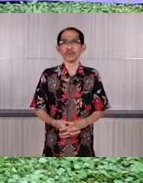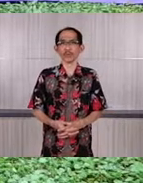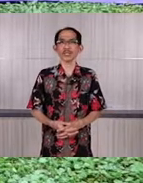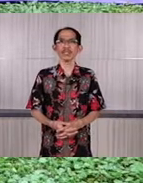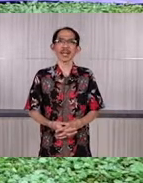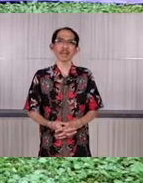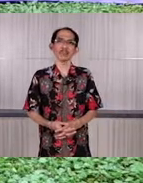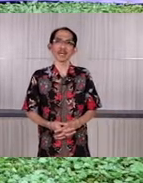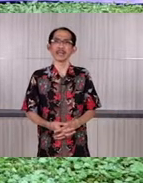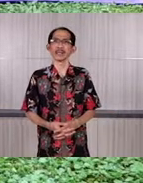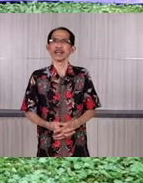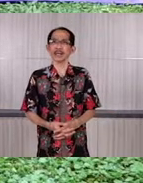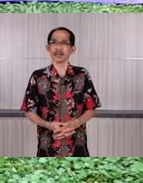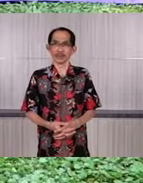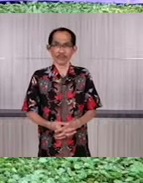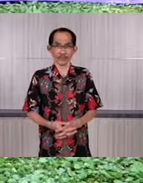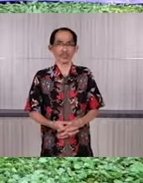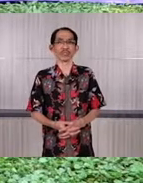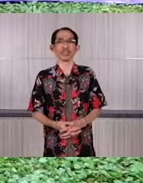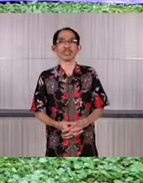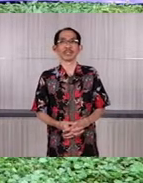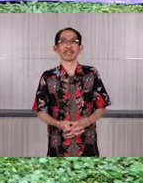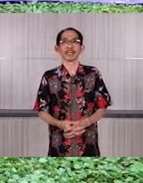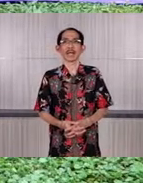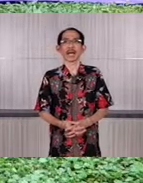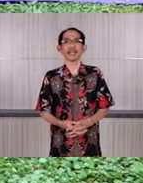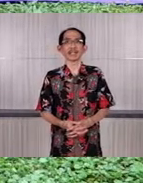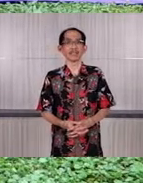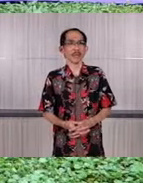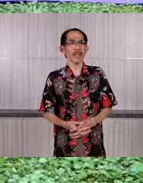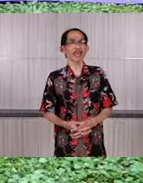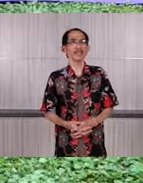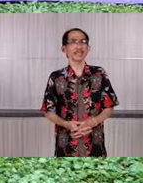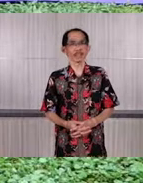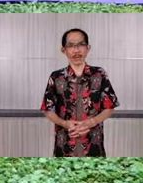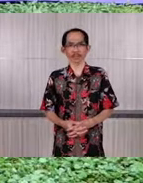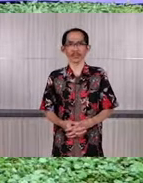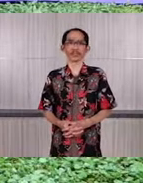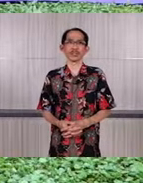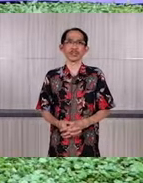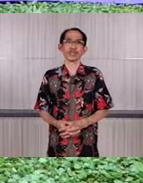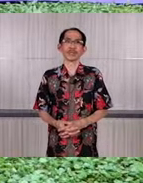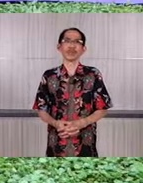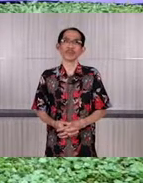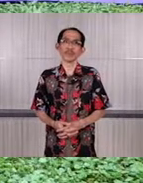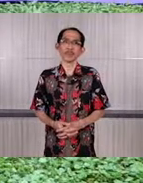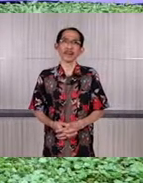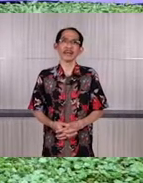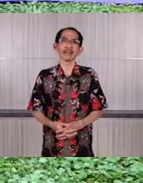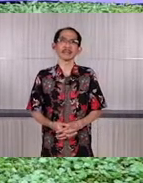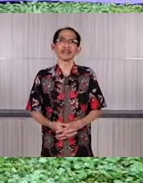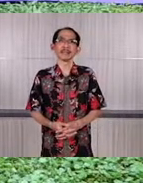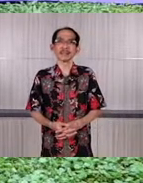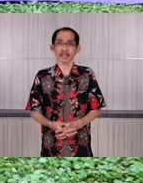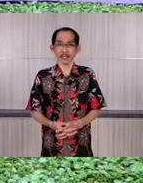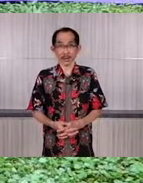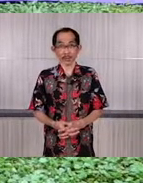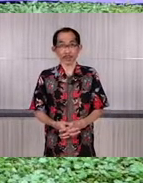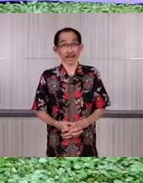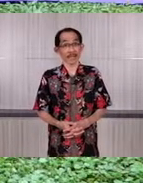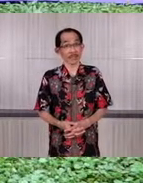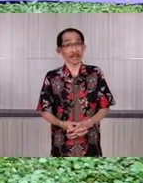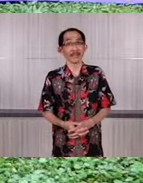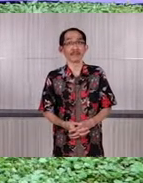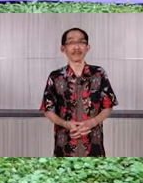the worst happening in the future, and replay situations from the past that